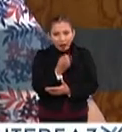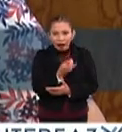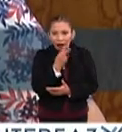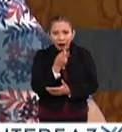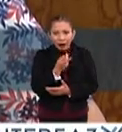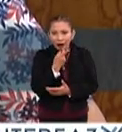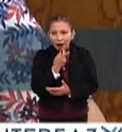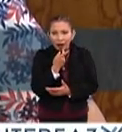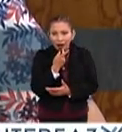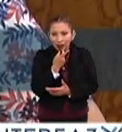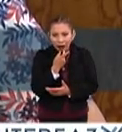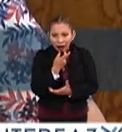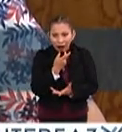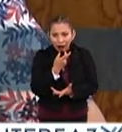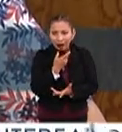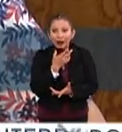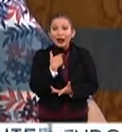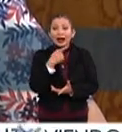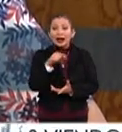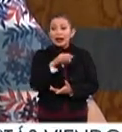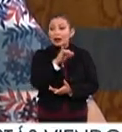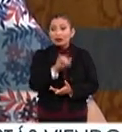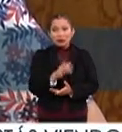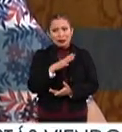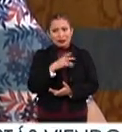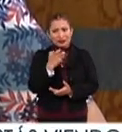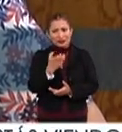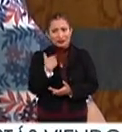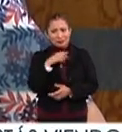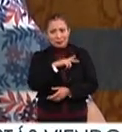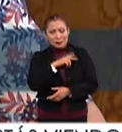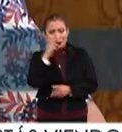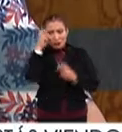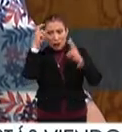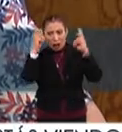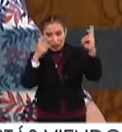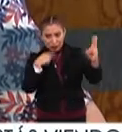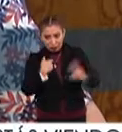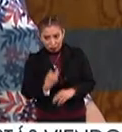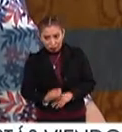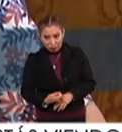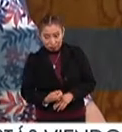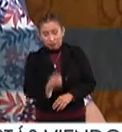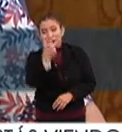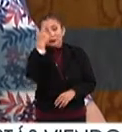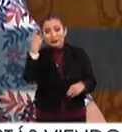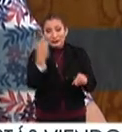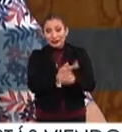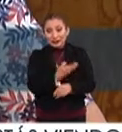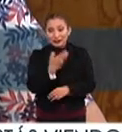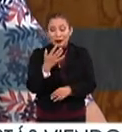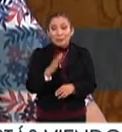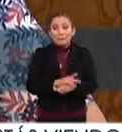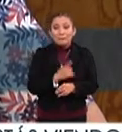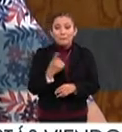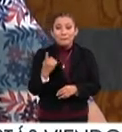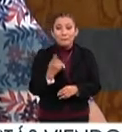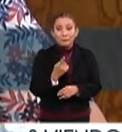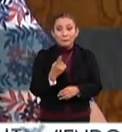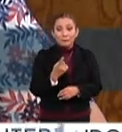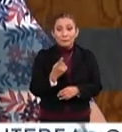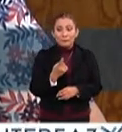I was speechless. This had never been in my wildest dreams.